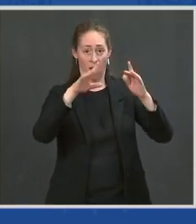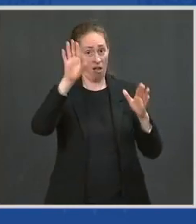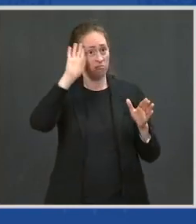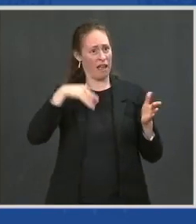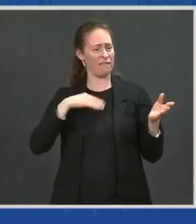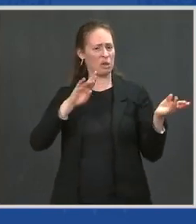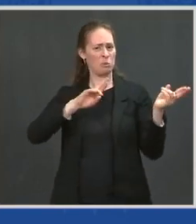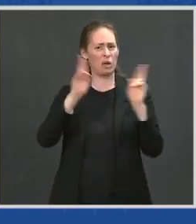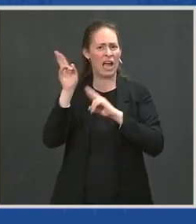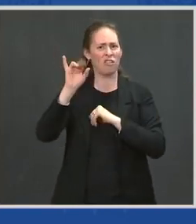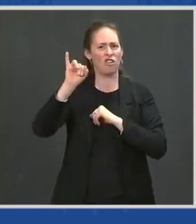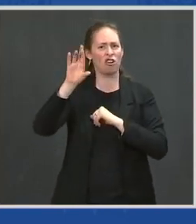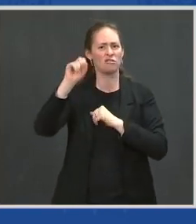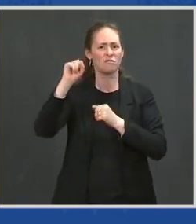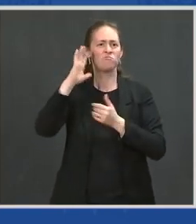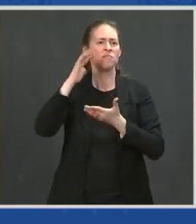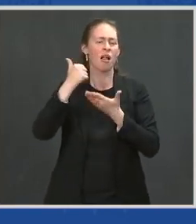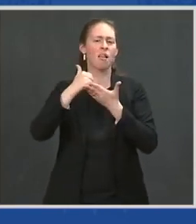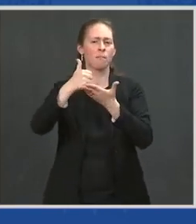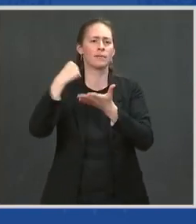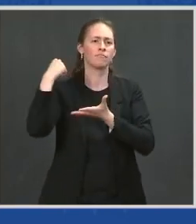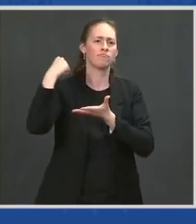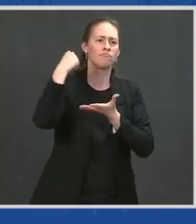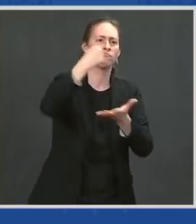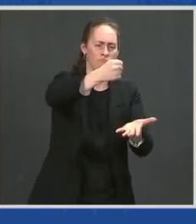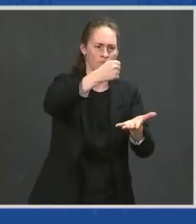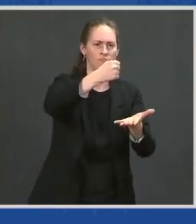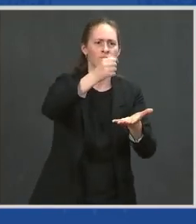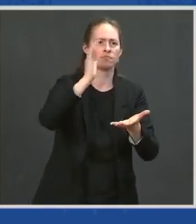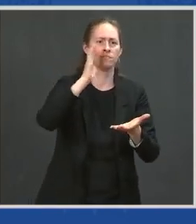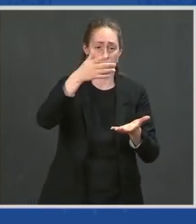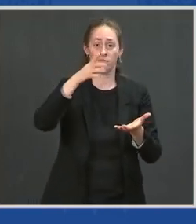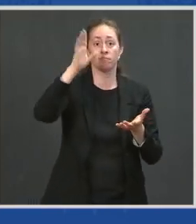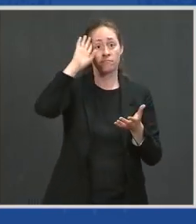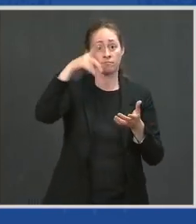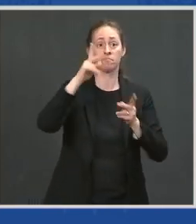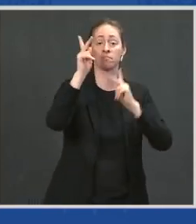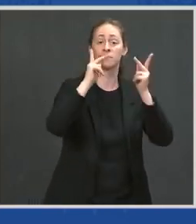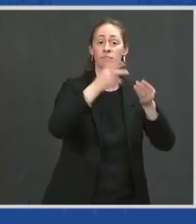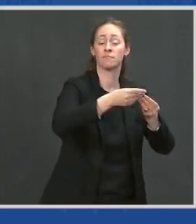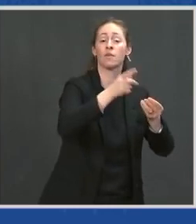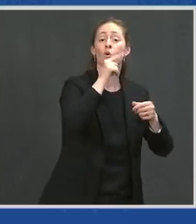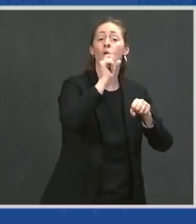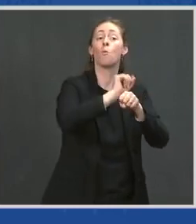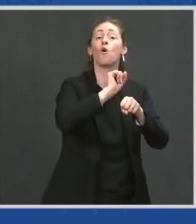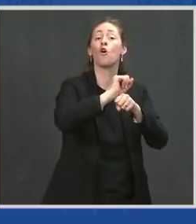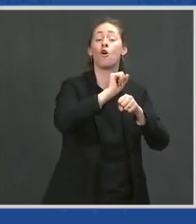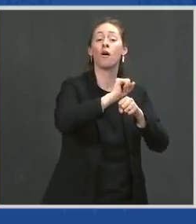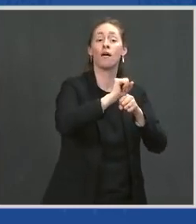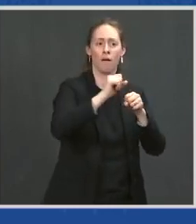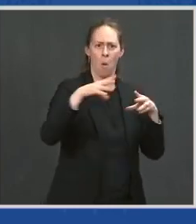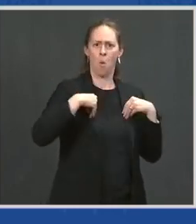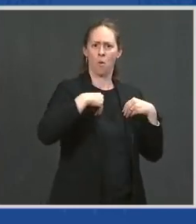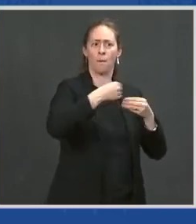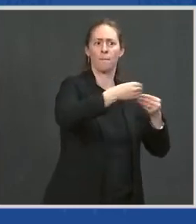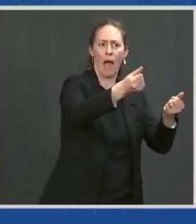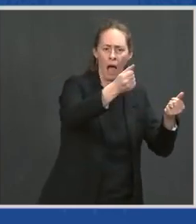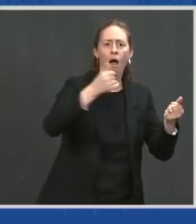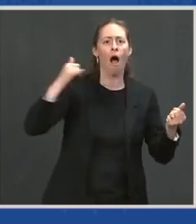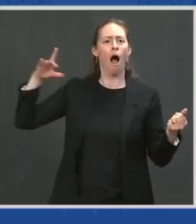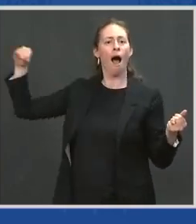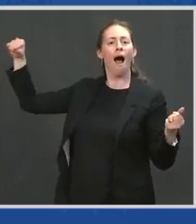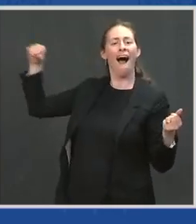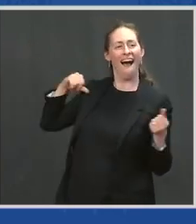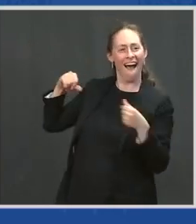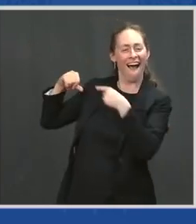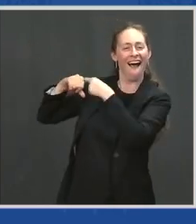get reimbursed for the cost of providing paid leave for their employees to get vaccinated and recover from the side effects if they have